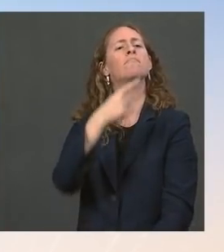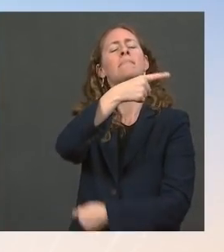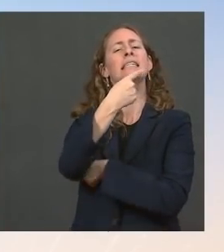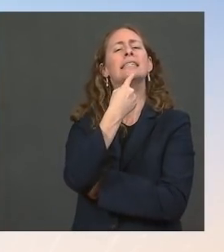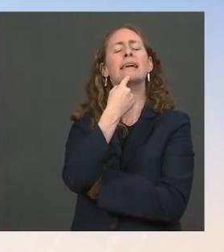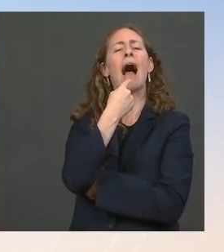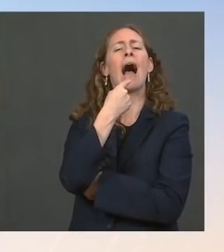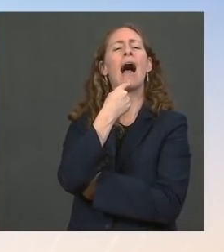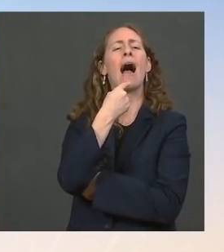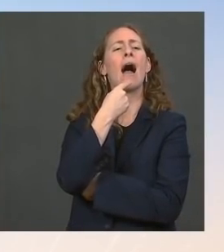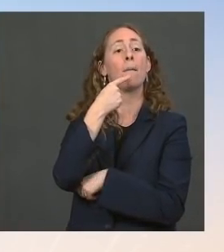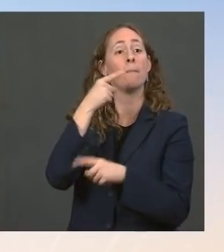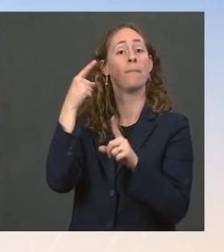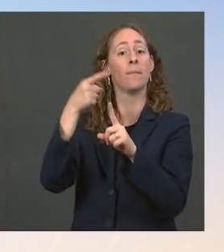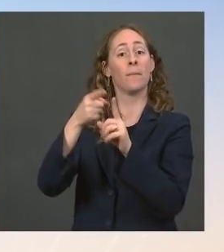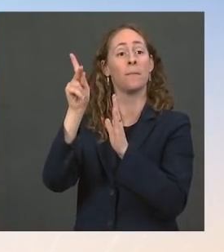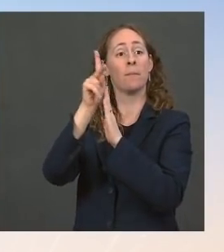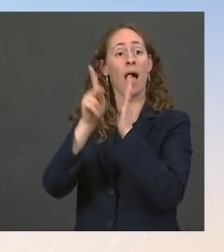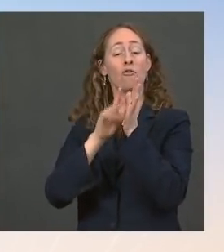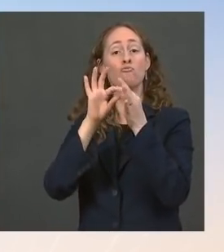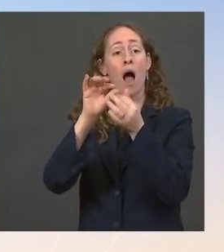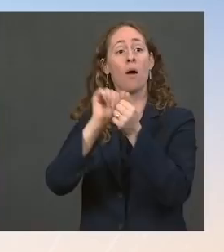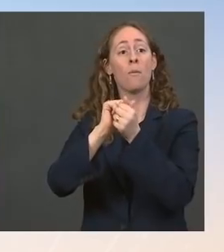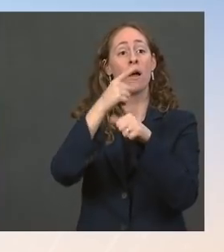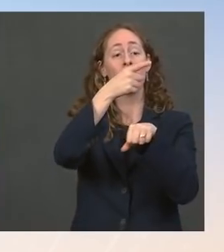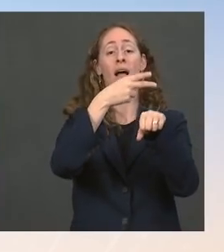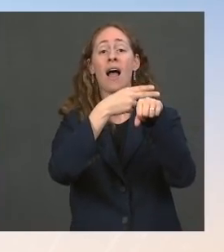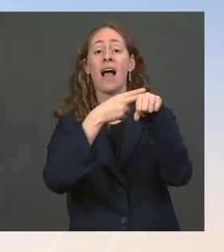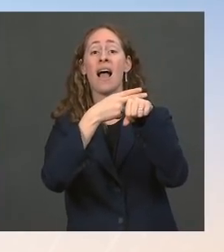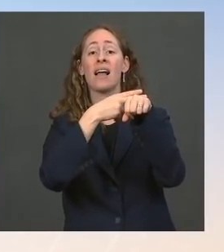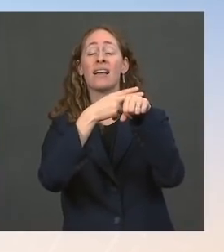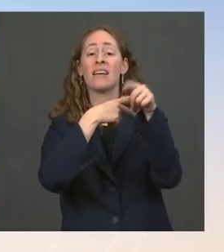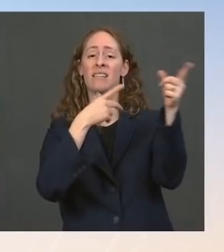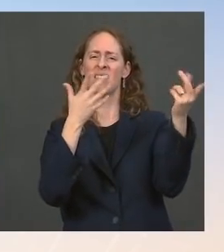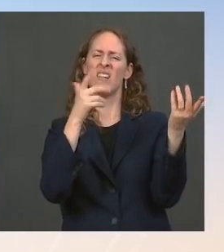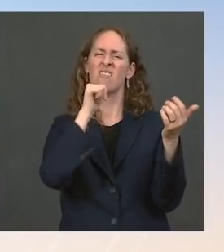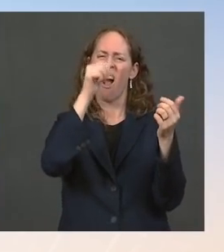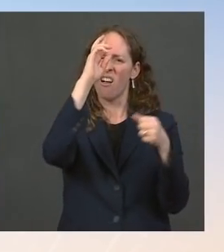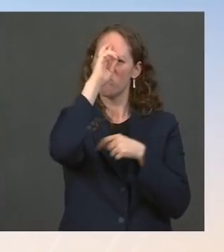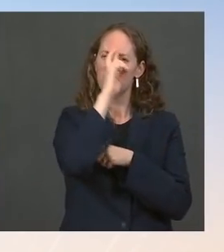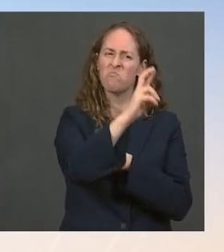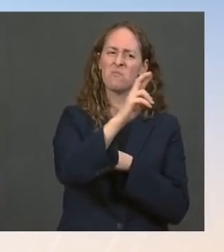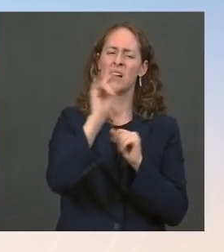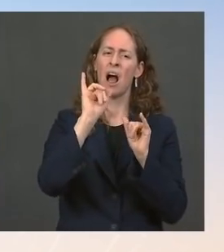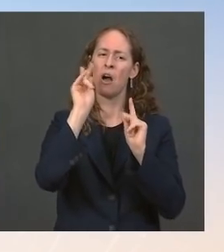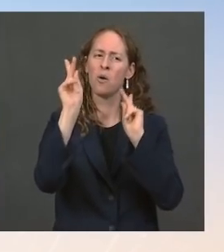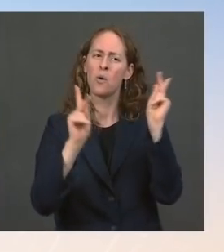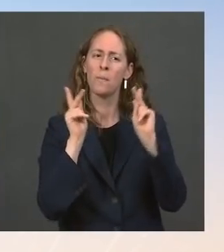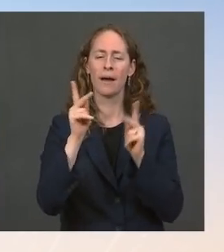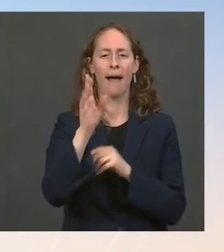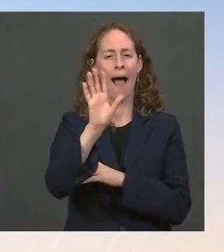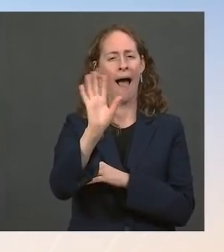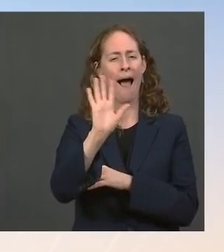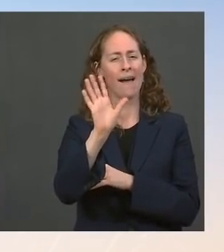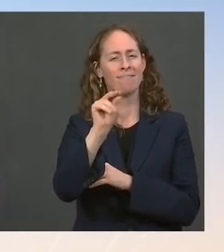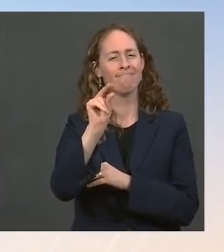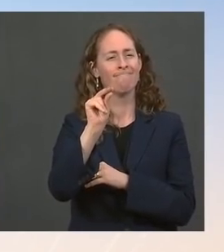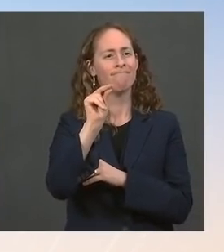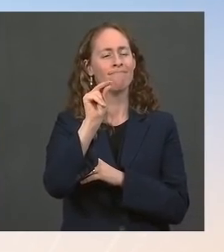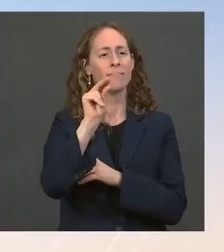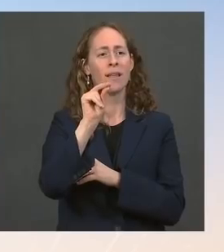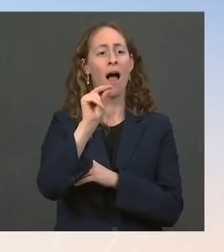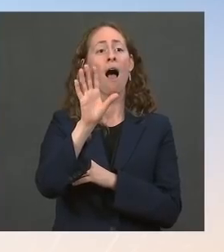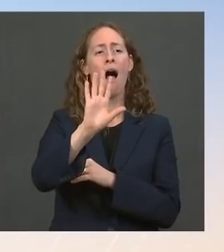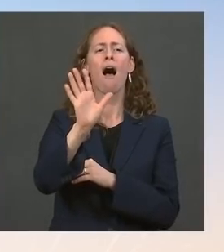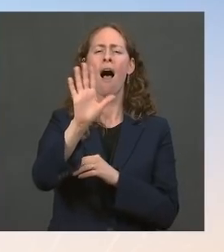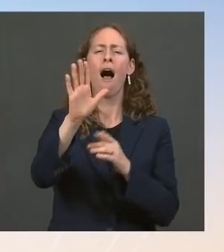He called the policy toward Haiti inhumane. He said that he wasn't specific in his letter. What I noted earlier before,